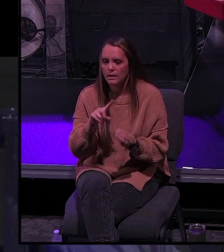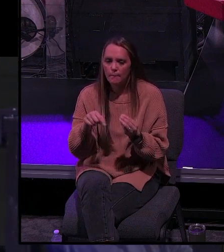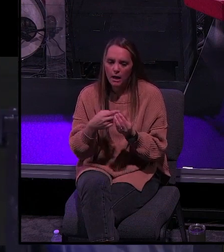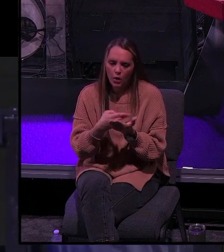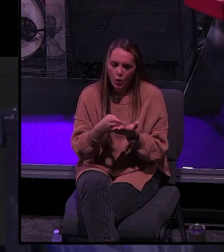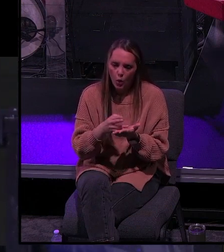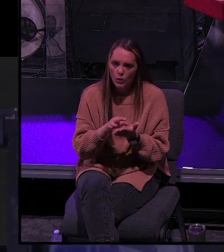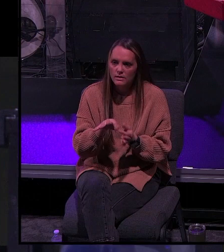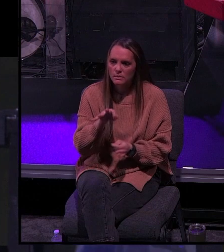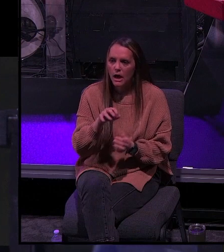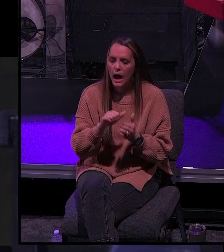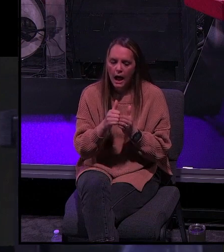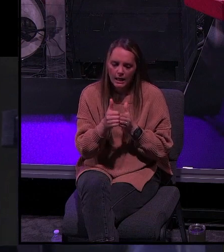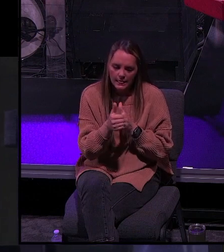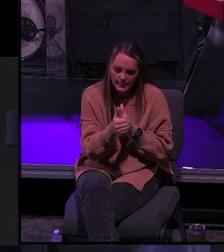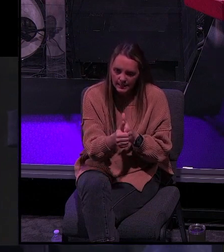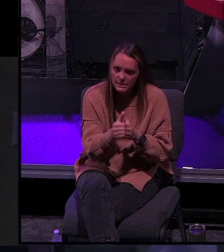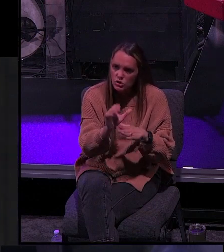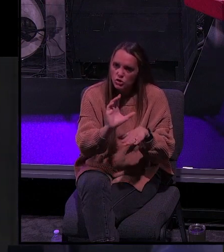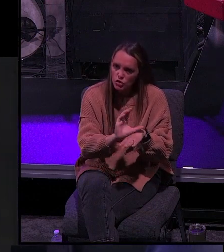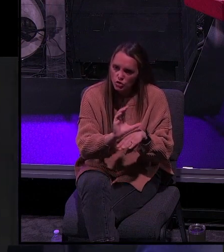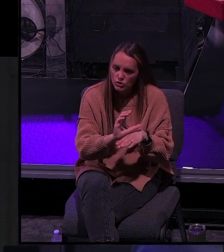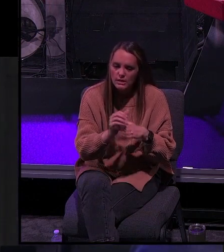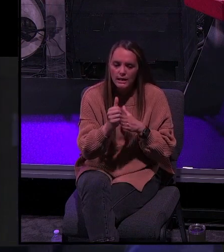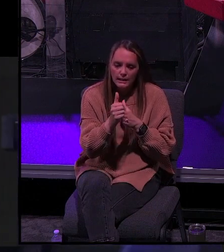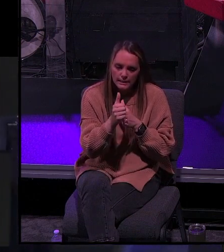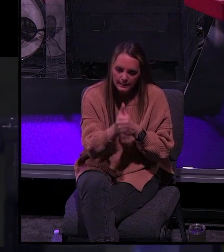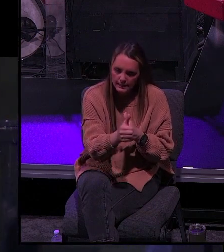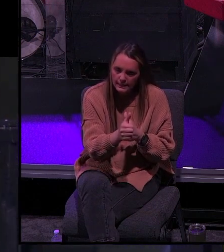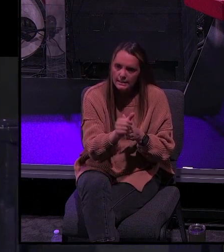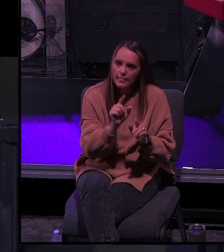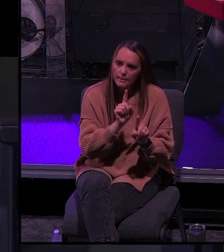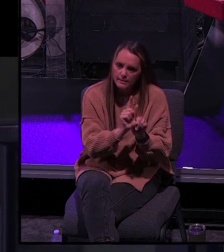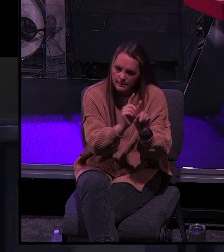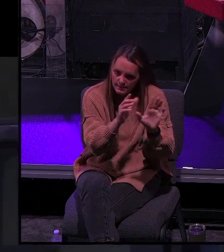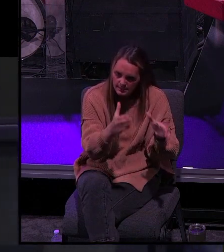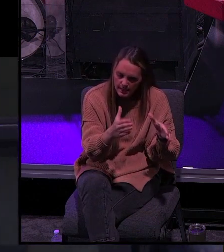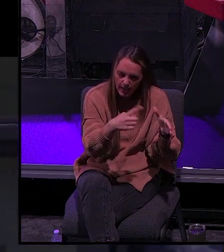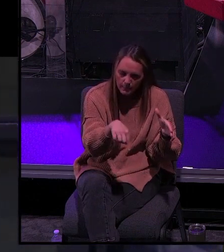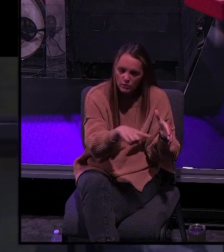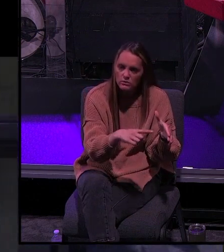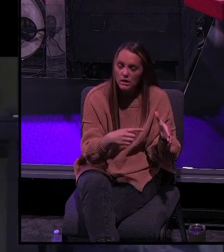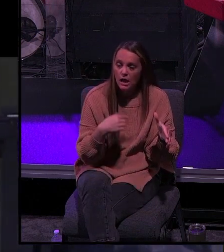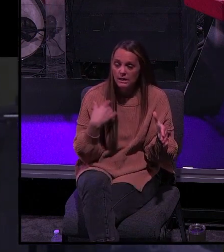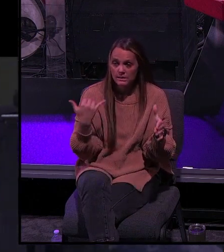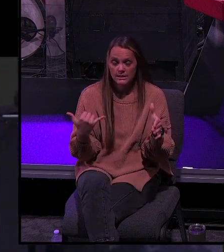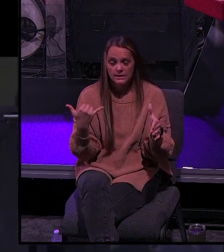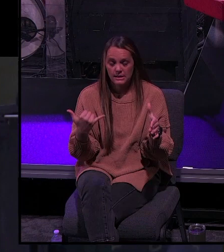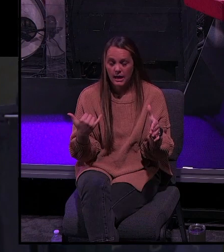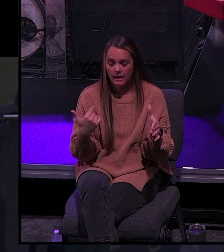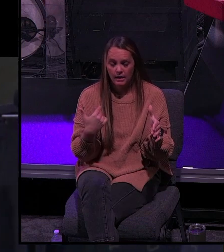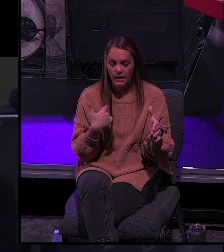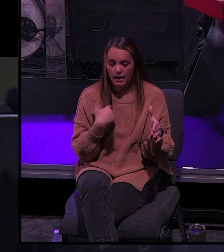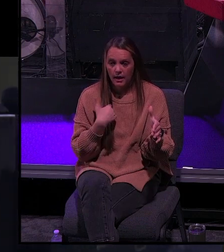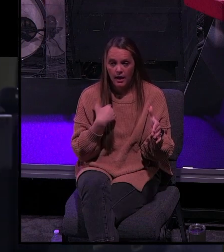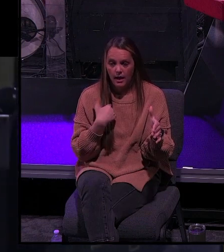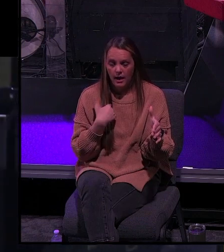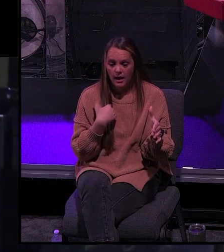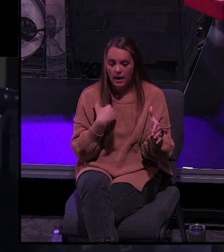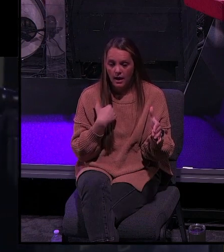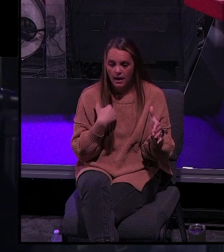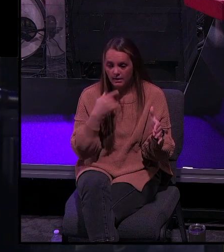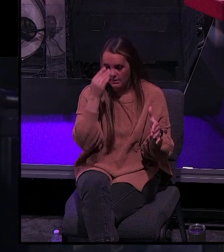kept leading the church and leading the disciples and leading people. And again, I would submit to you today, that's what Jesus wanted for